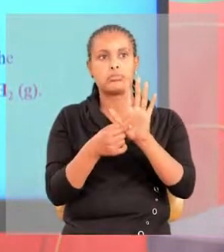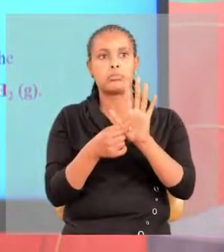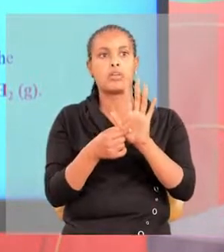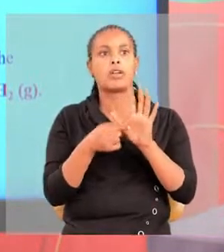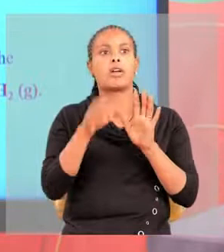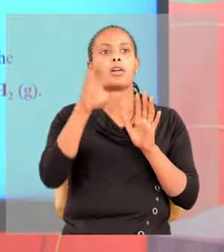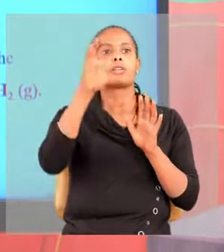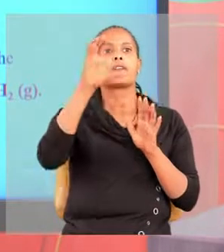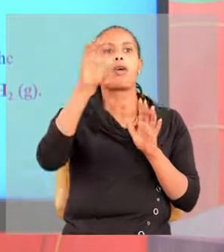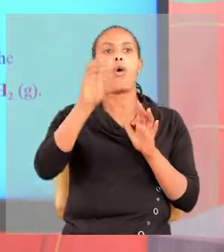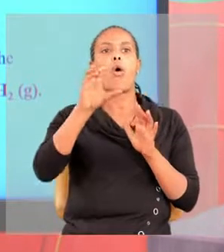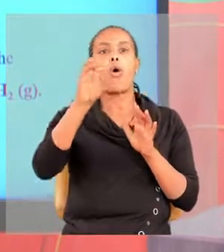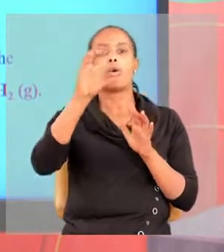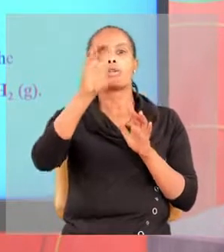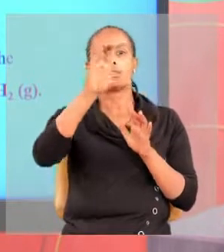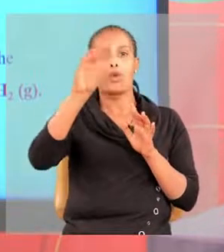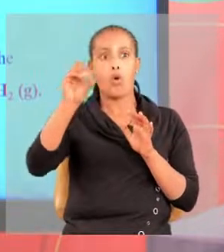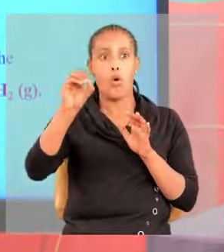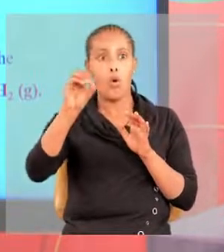Carbon monoxide gas